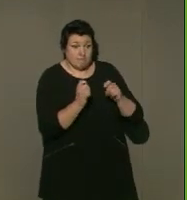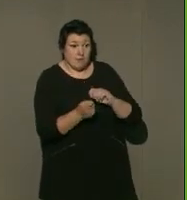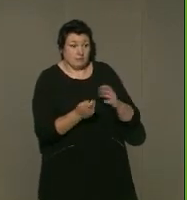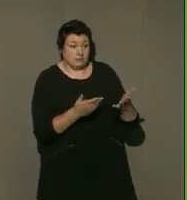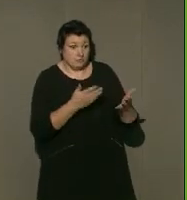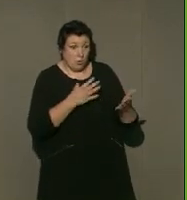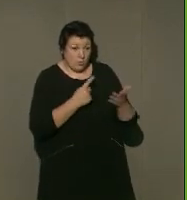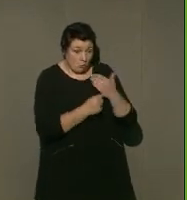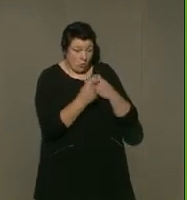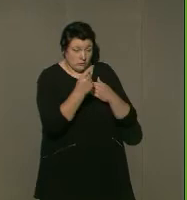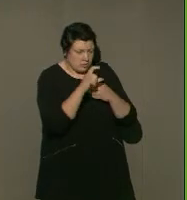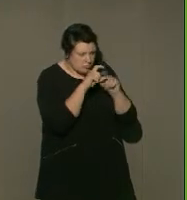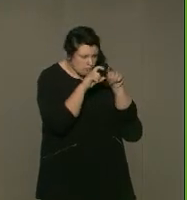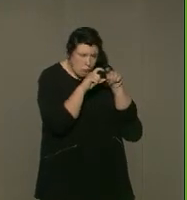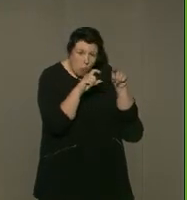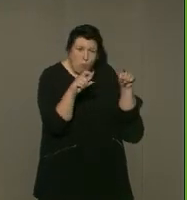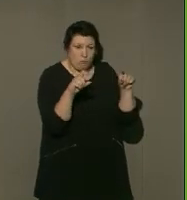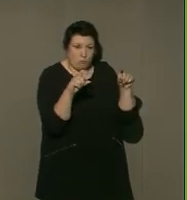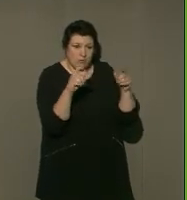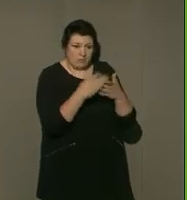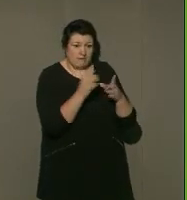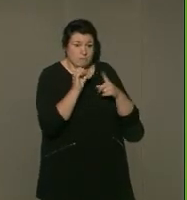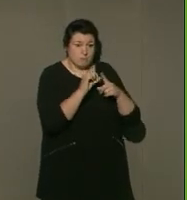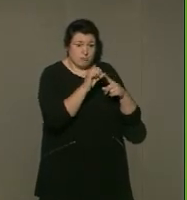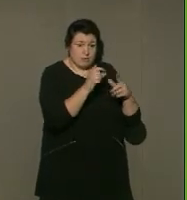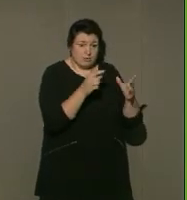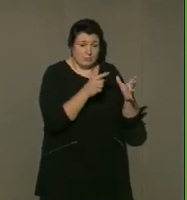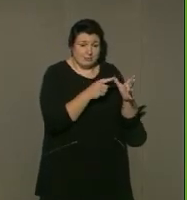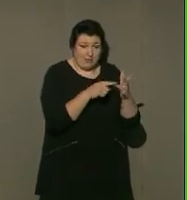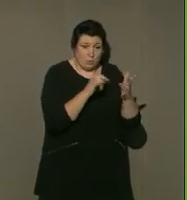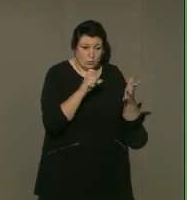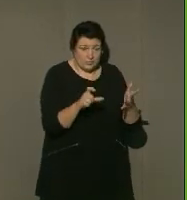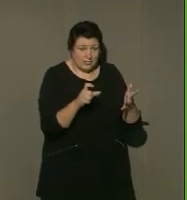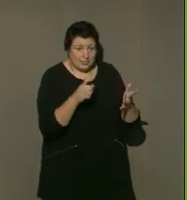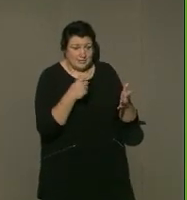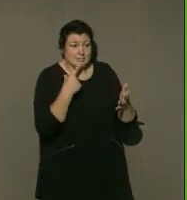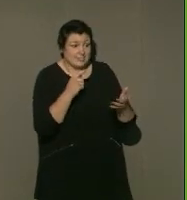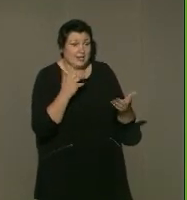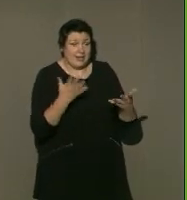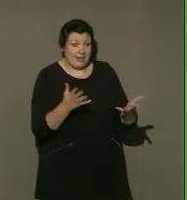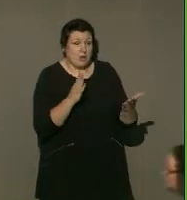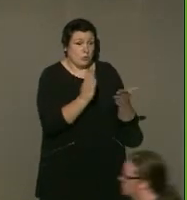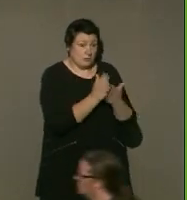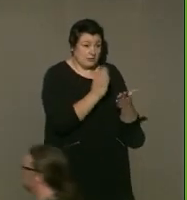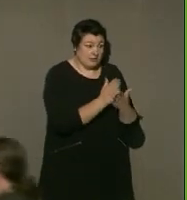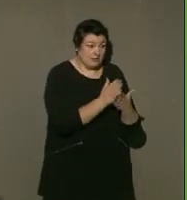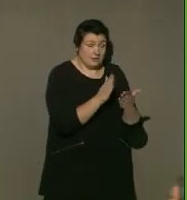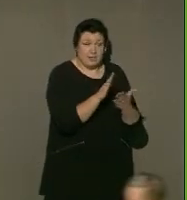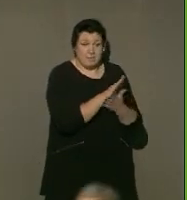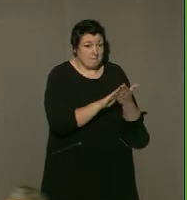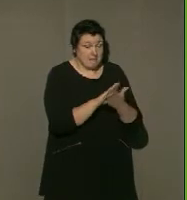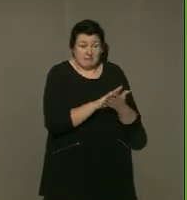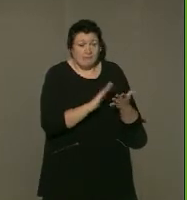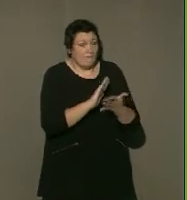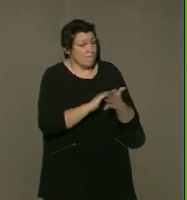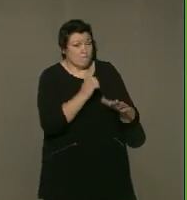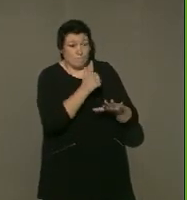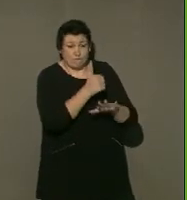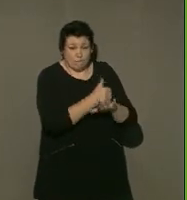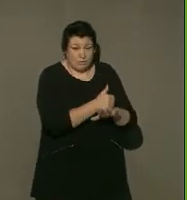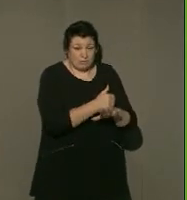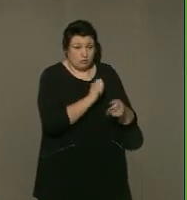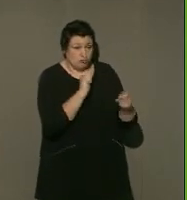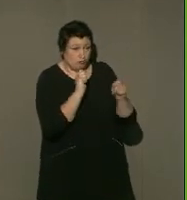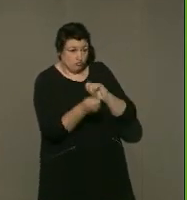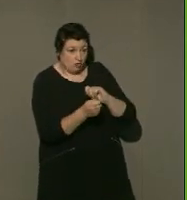a small section of the proposed AOC, now thankfully ruled back in order. Therefore, it does not fundamentally alter the